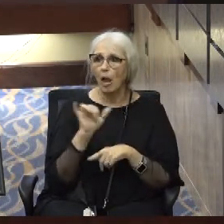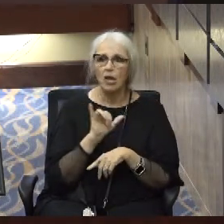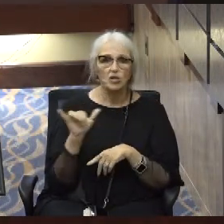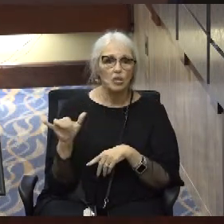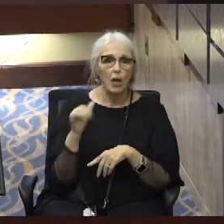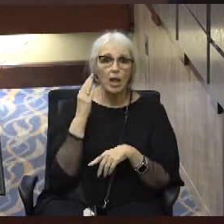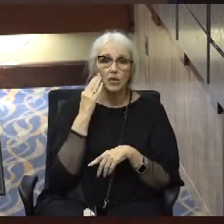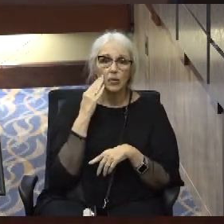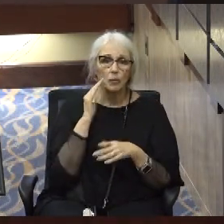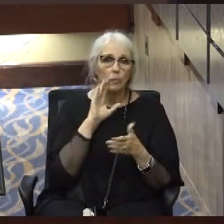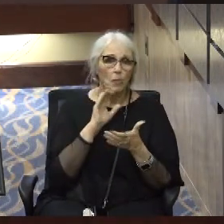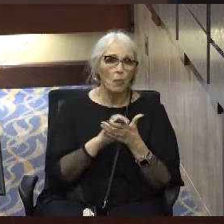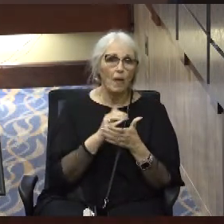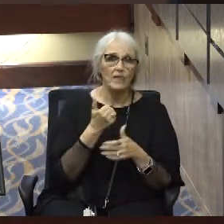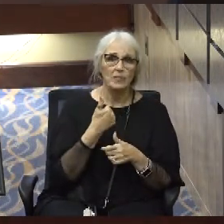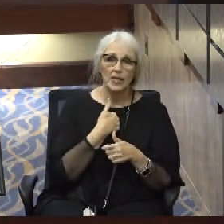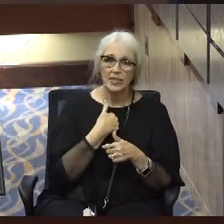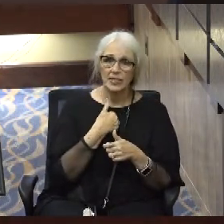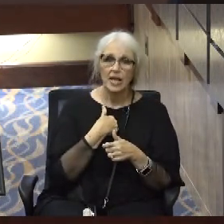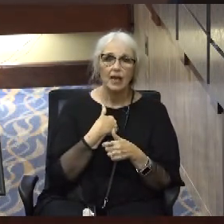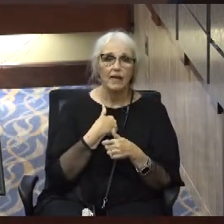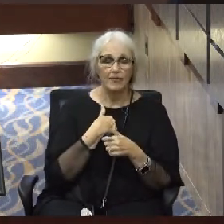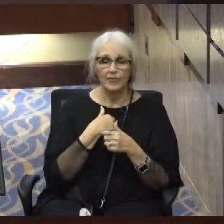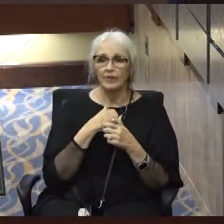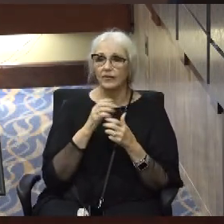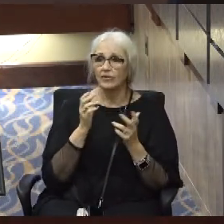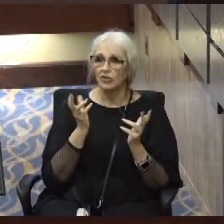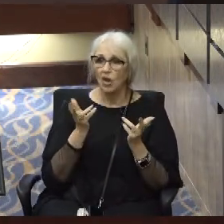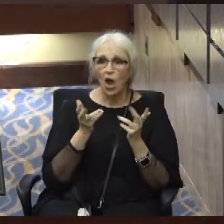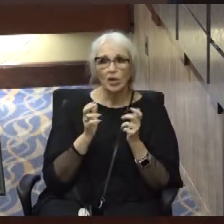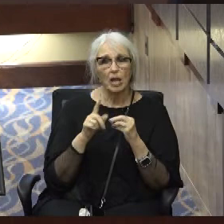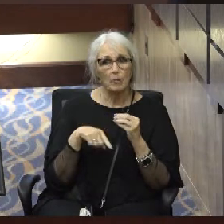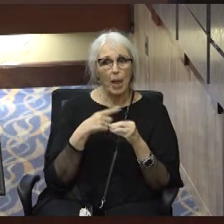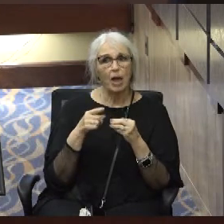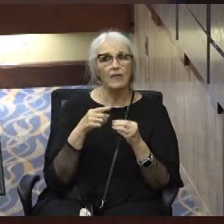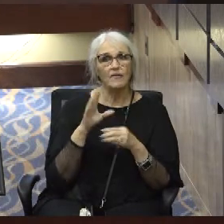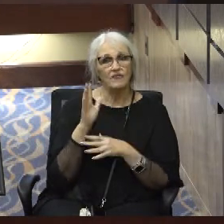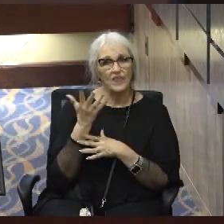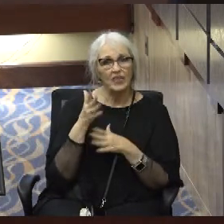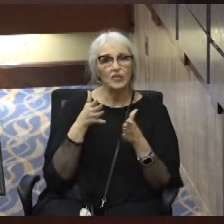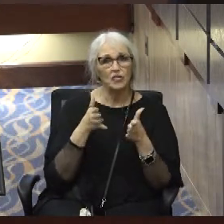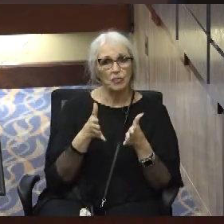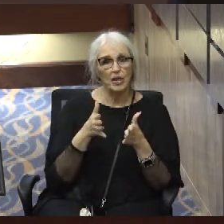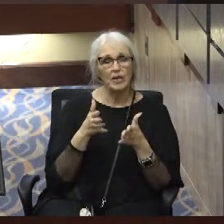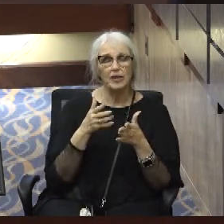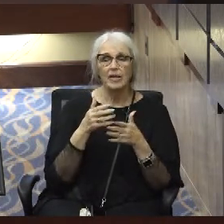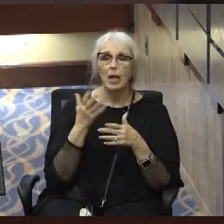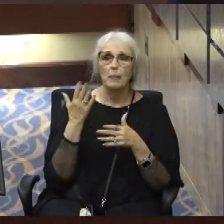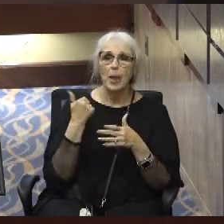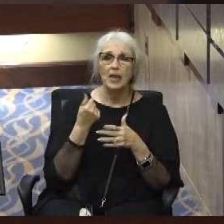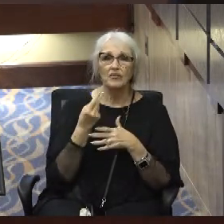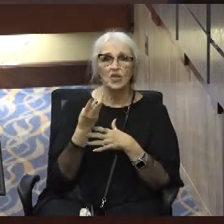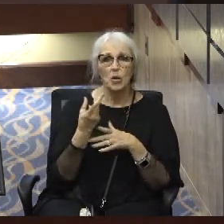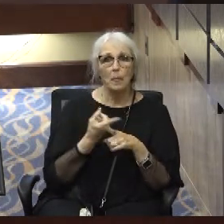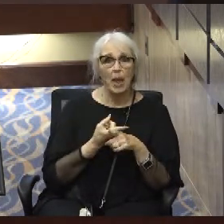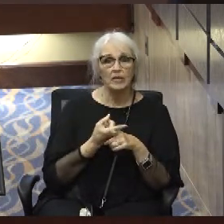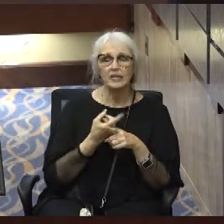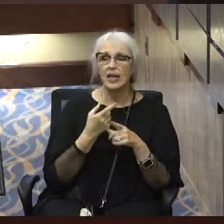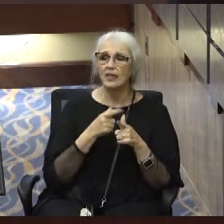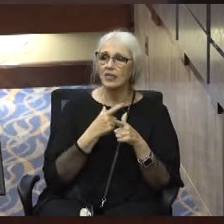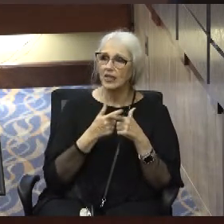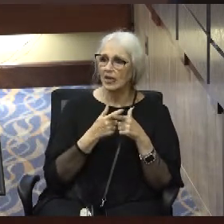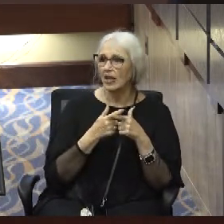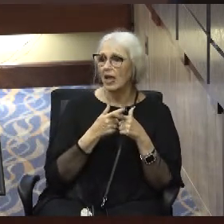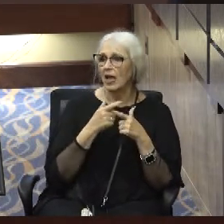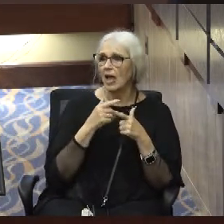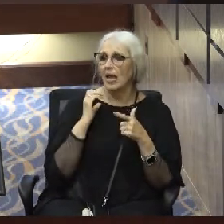Andrea and I have commiserated about 5th Street and others over the last few months, but I do feel, and I think the sense